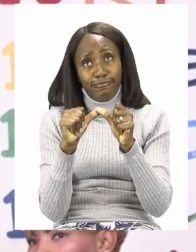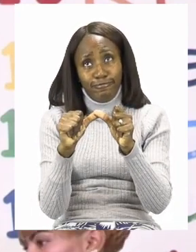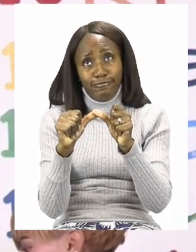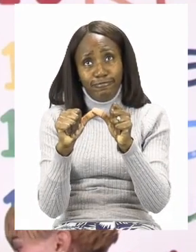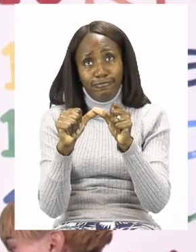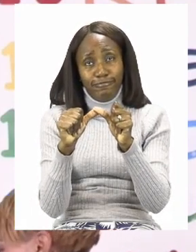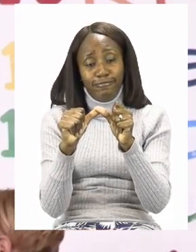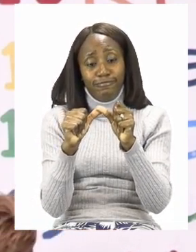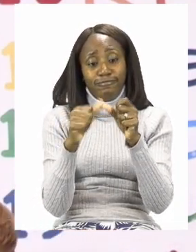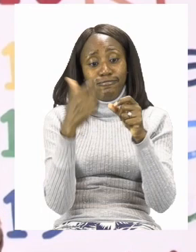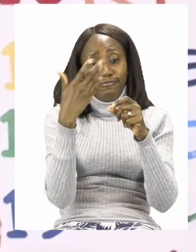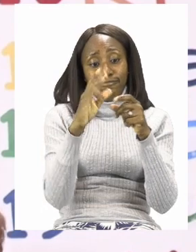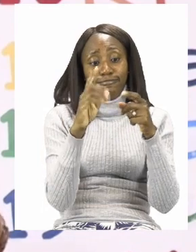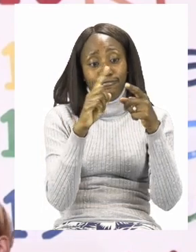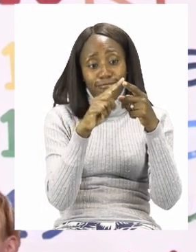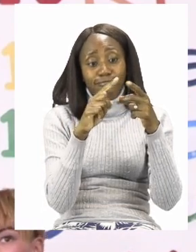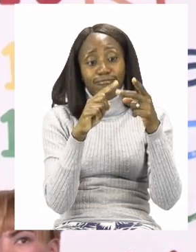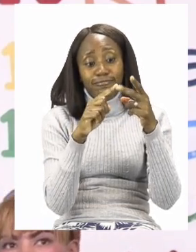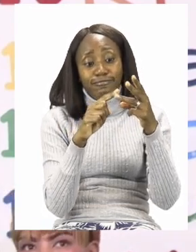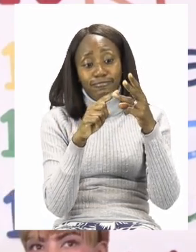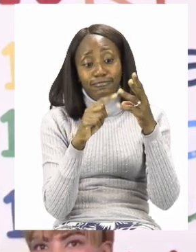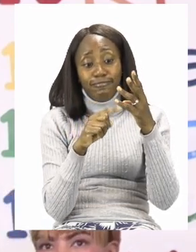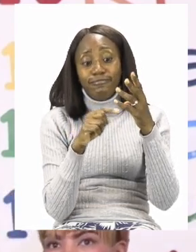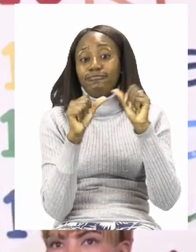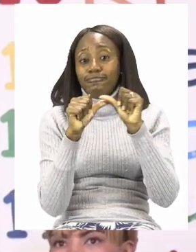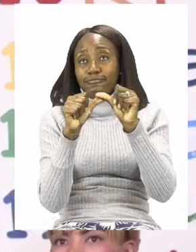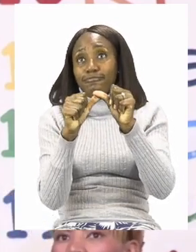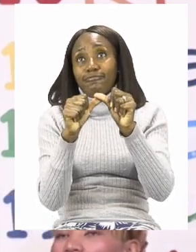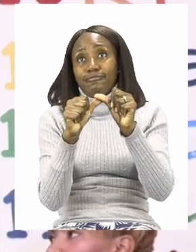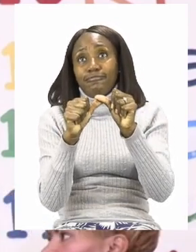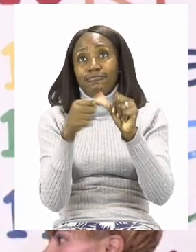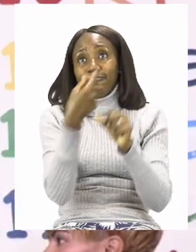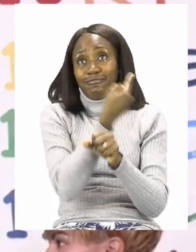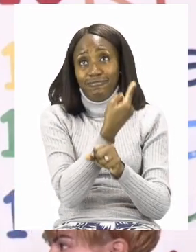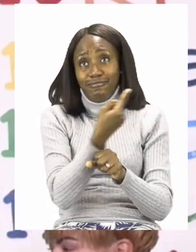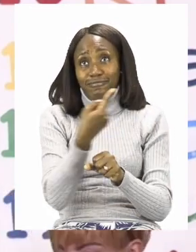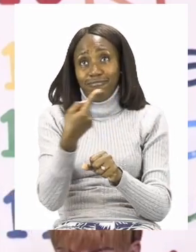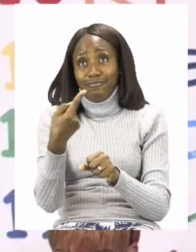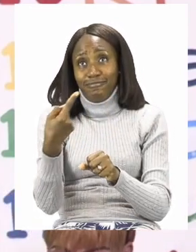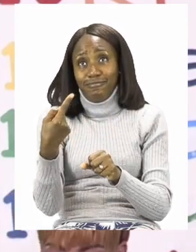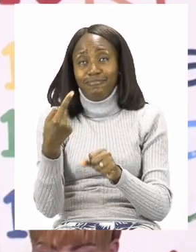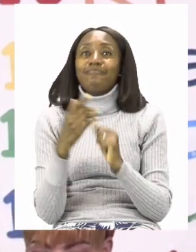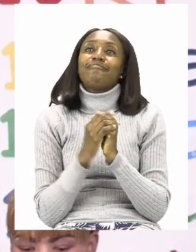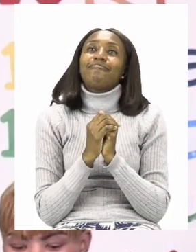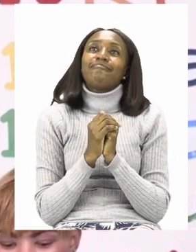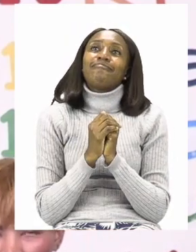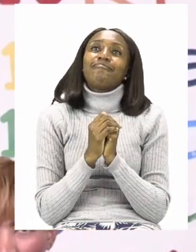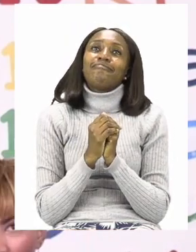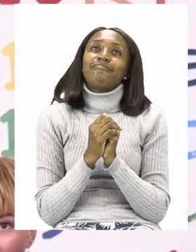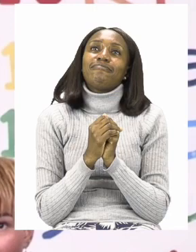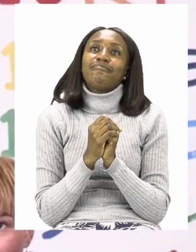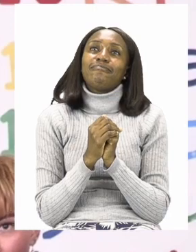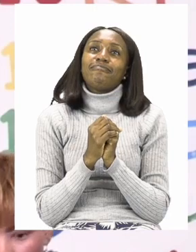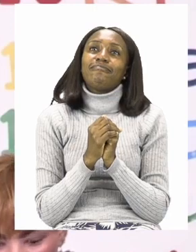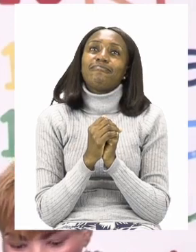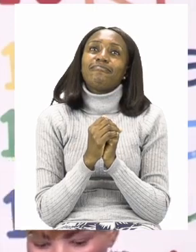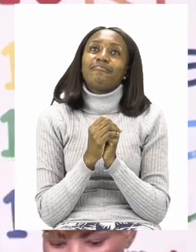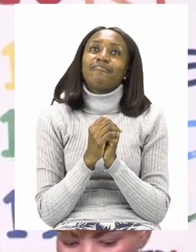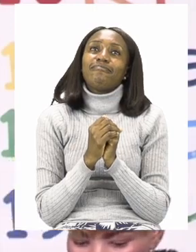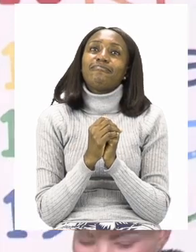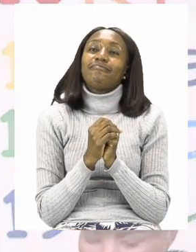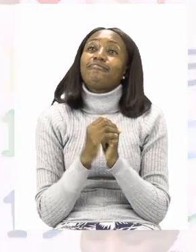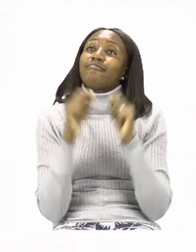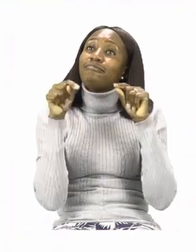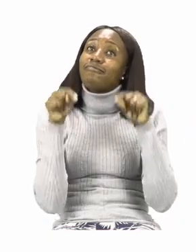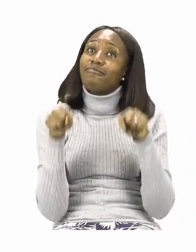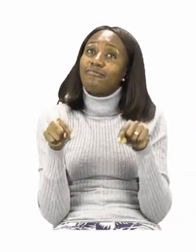the rest of the numbers. Up next, when we go to the next part